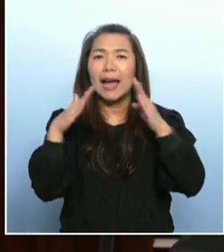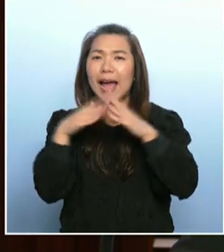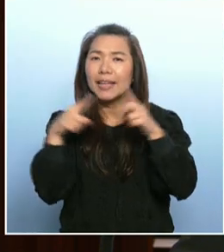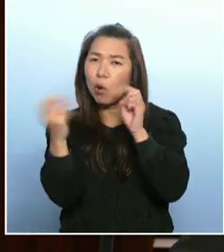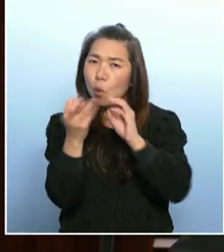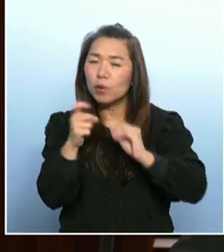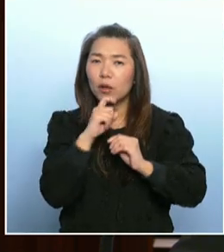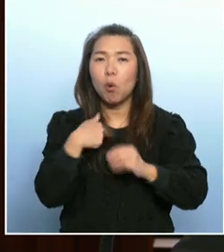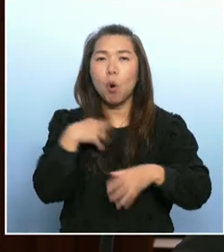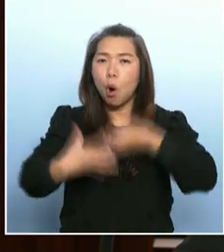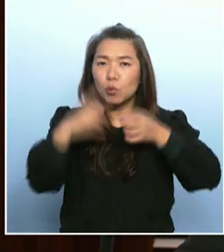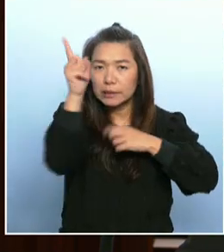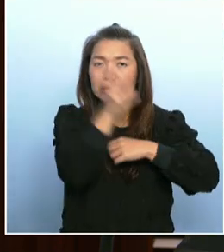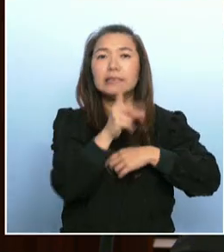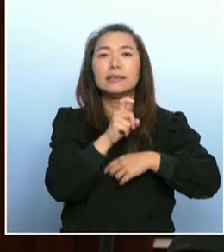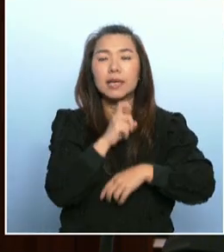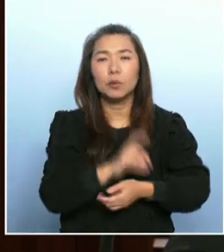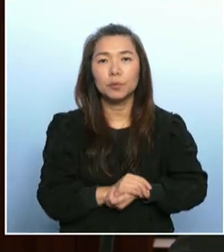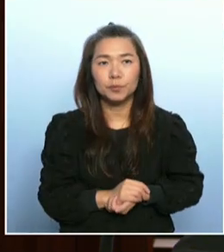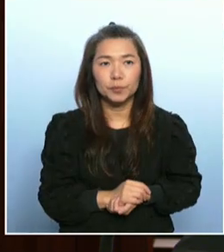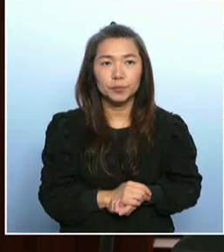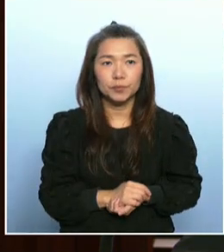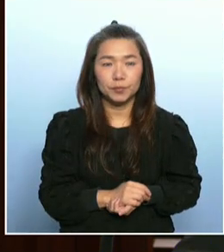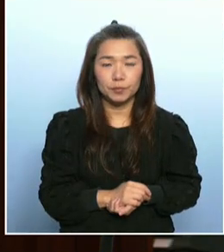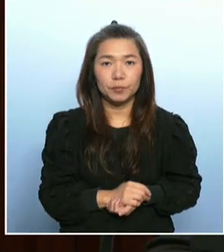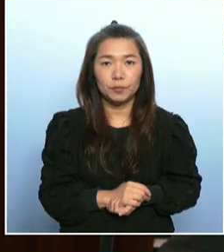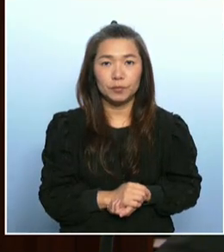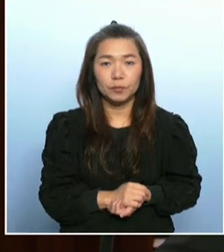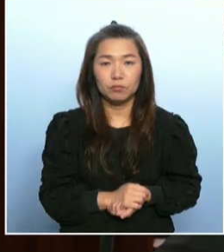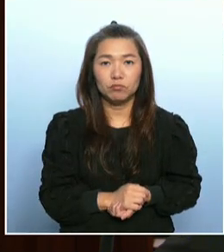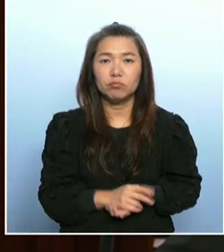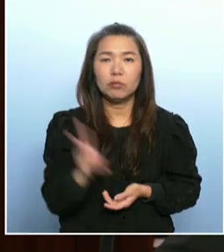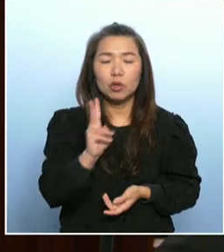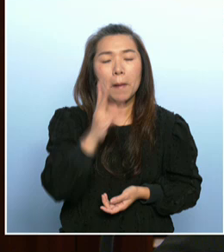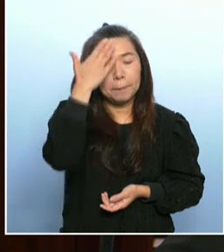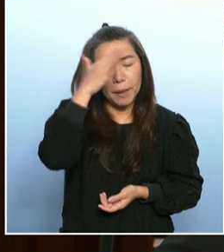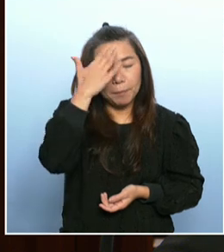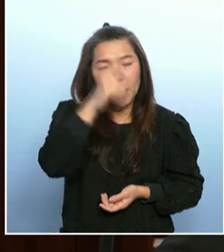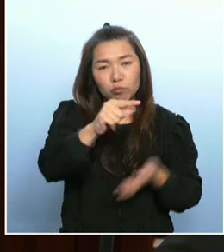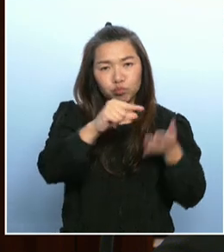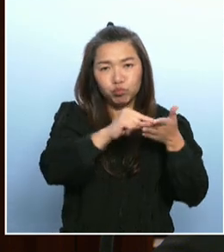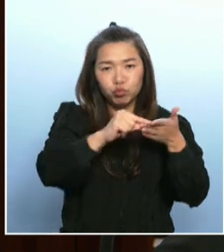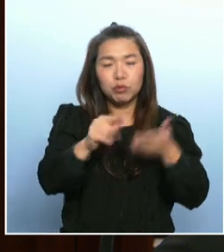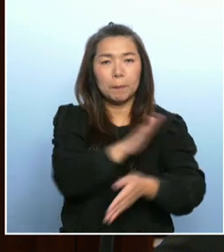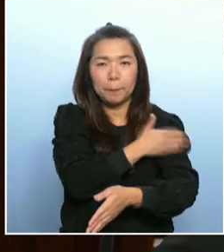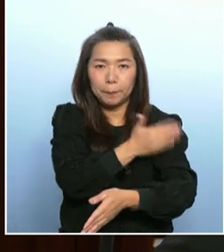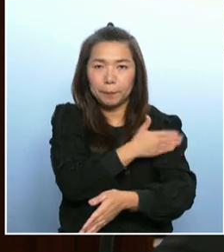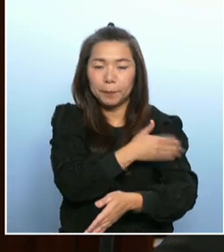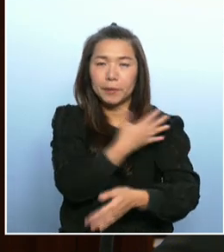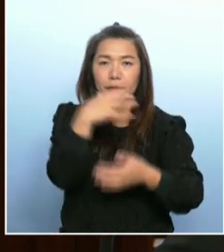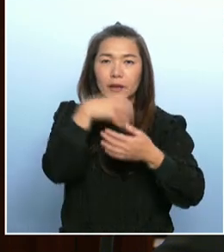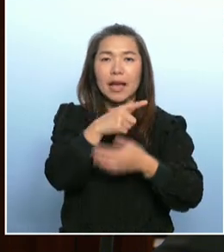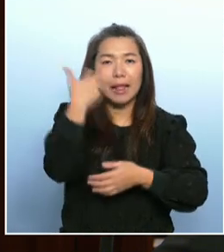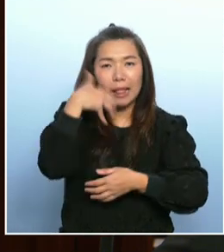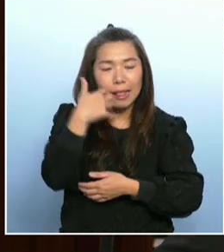In the past, I have been meeting with family members of PWDs who are staying in care